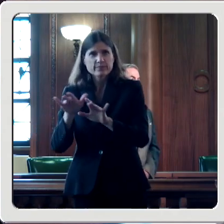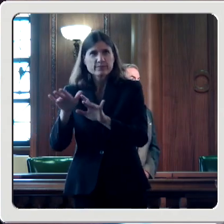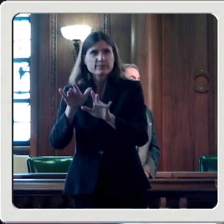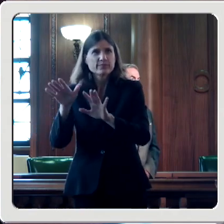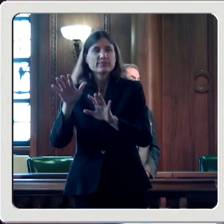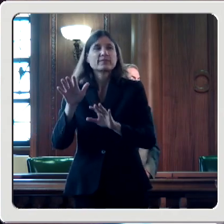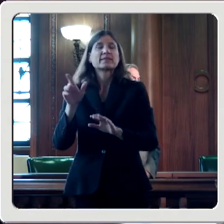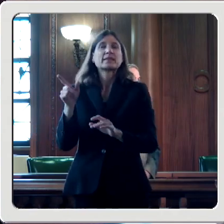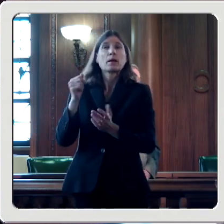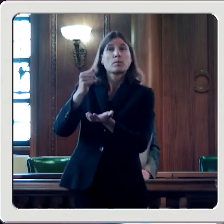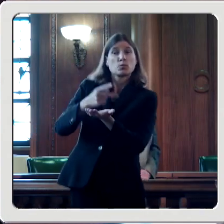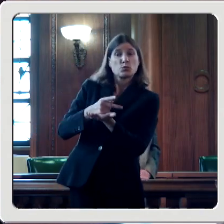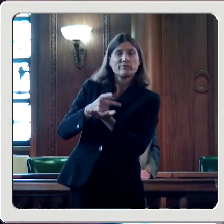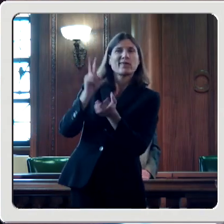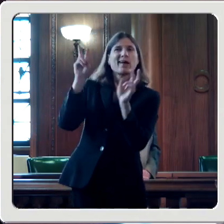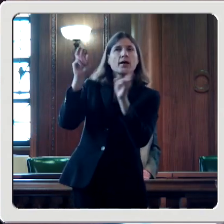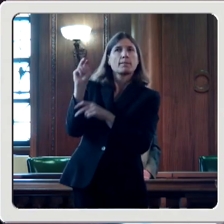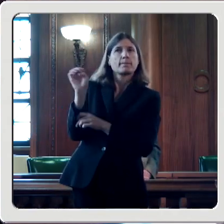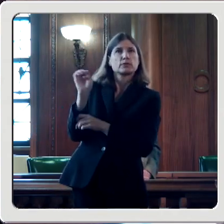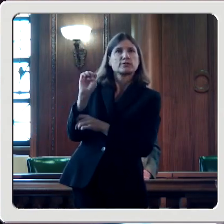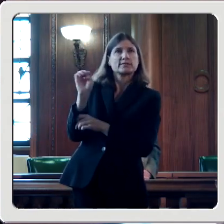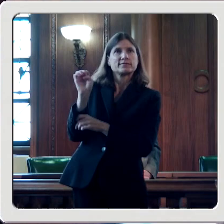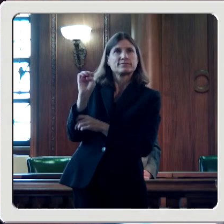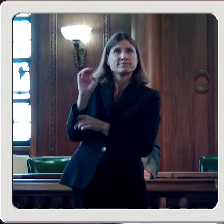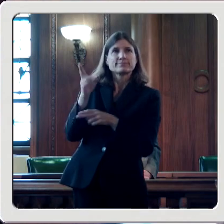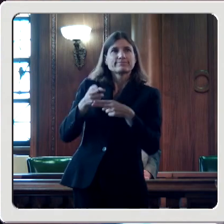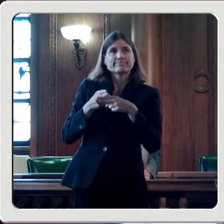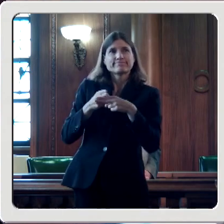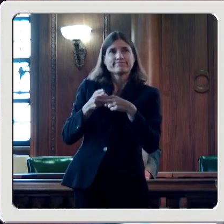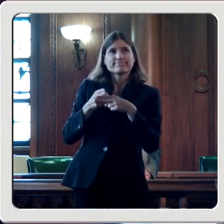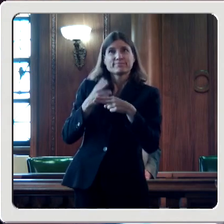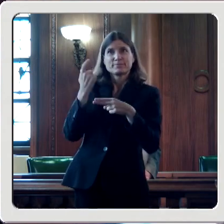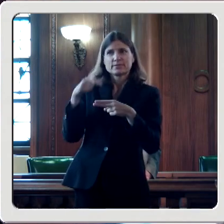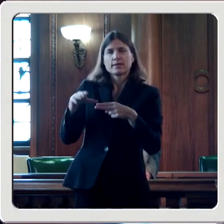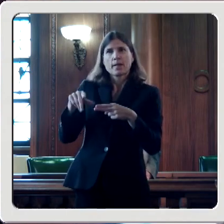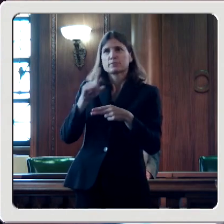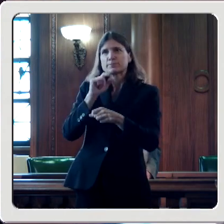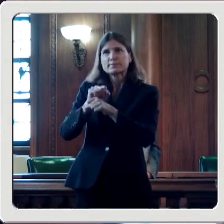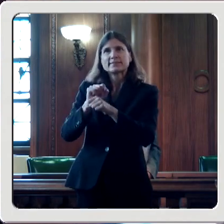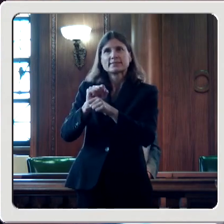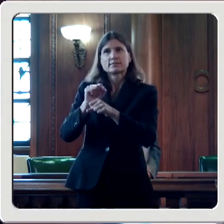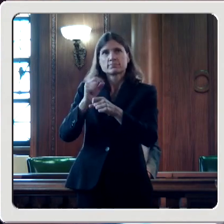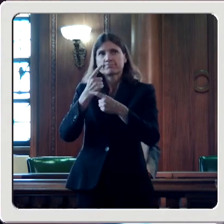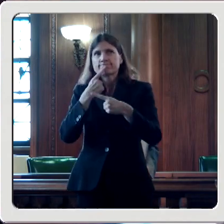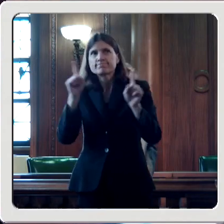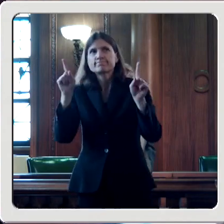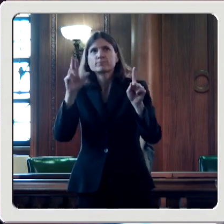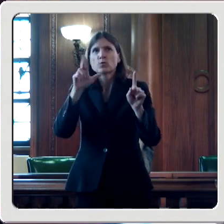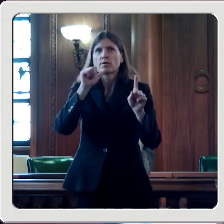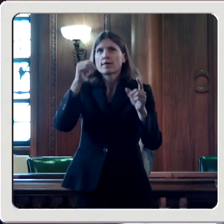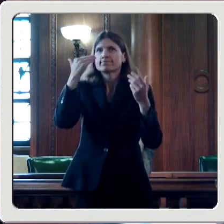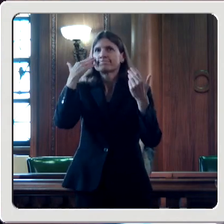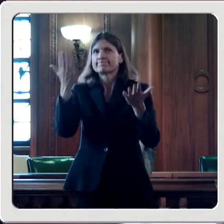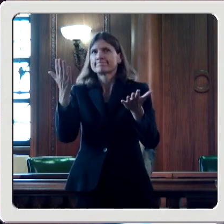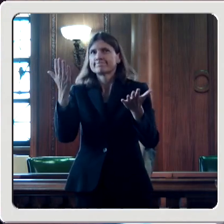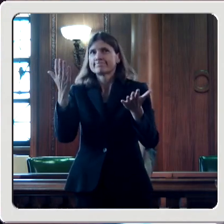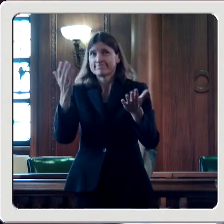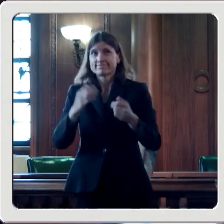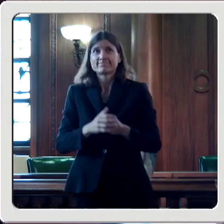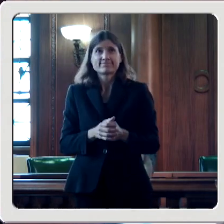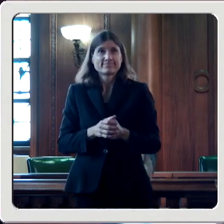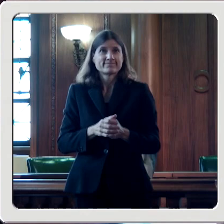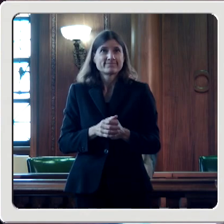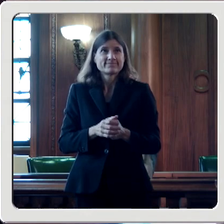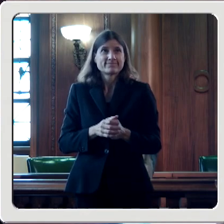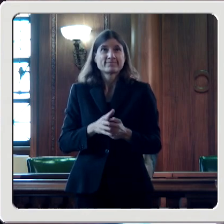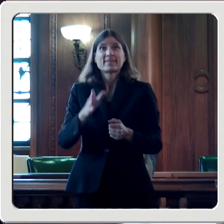approved based on the typical rigor of studies that would be done, including randomized controlled trials, when a new therapy or medication